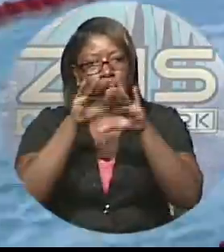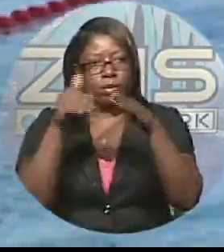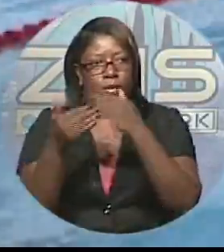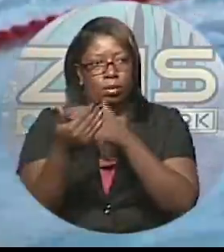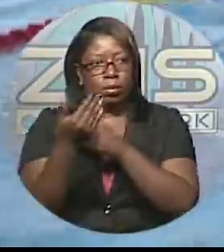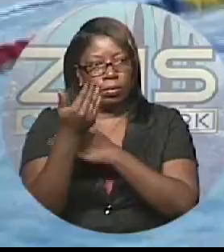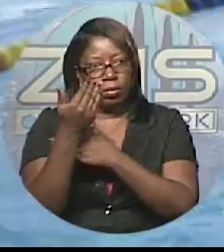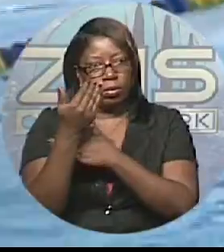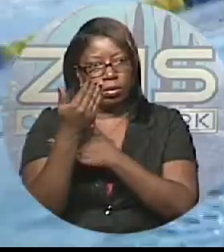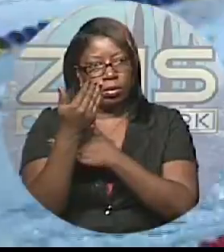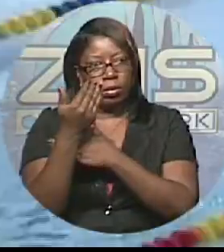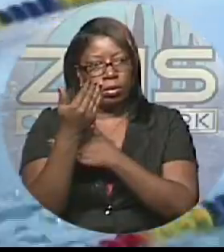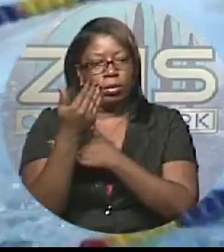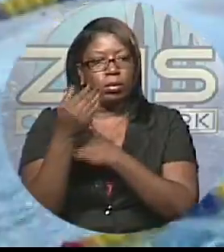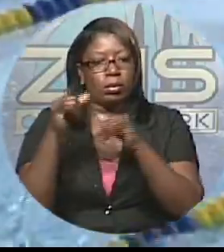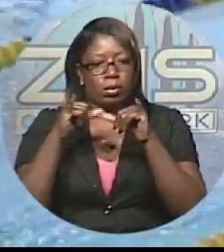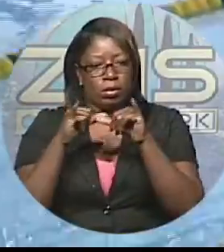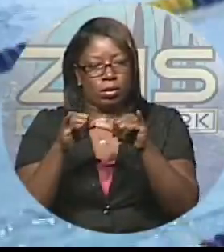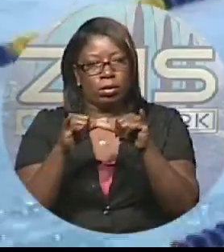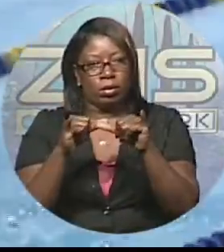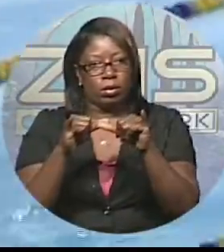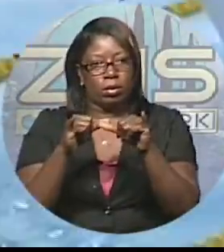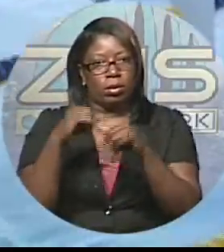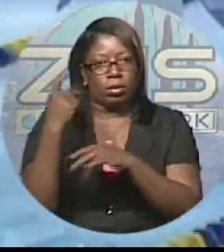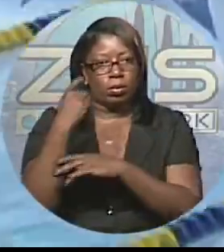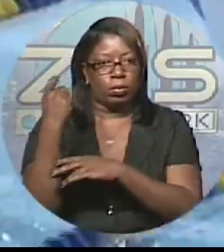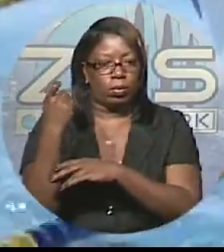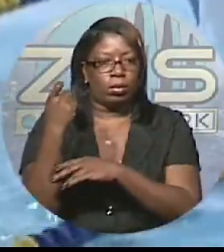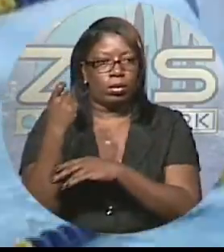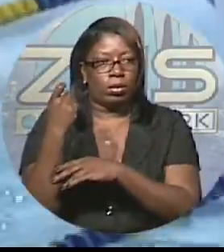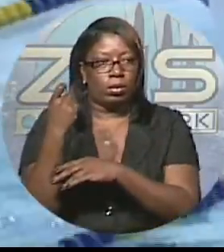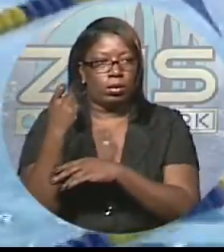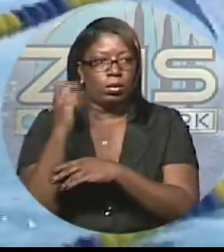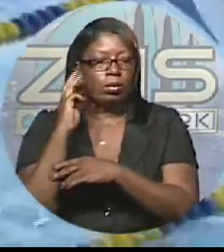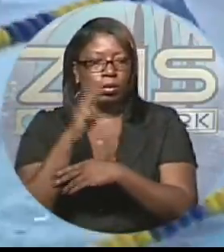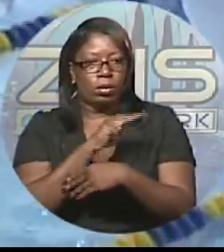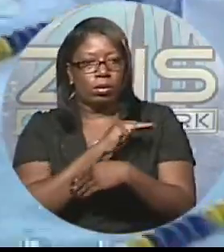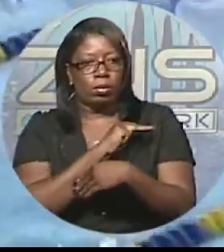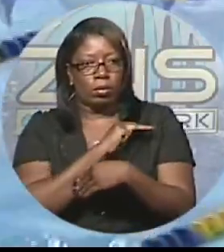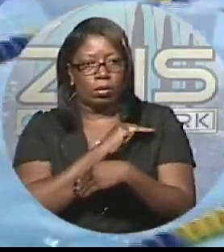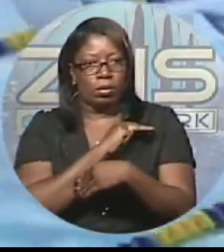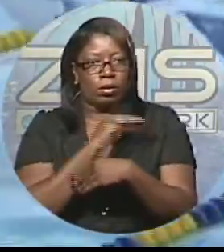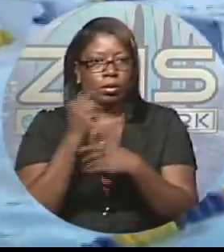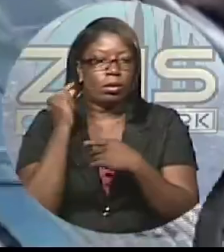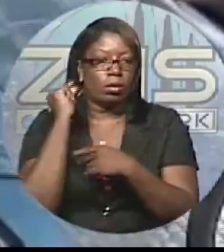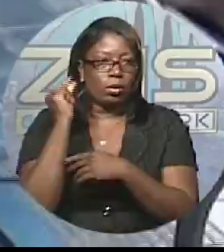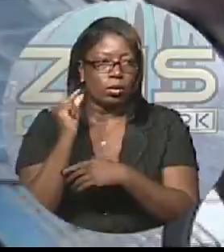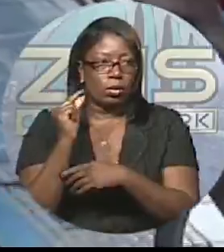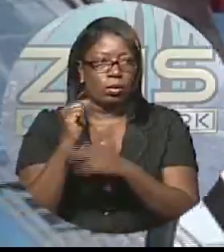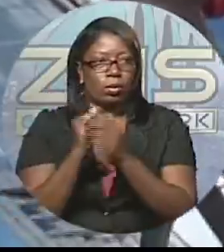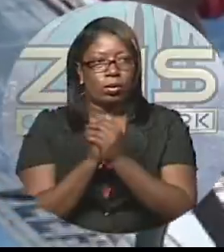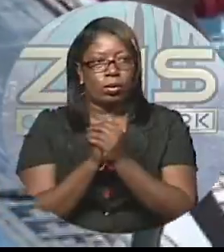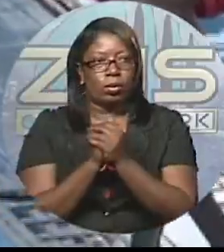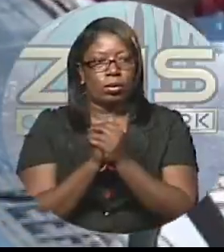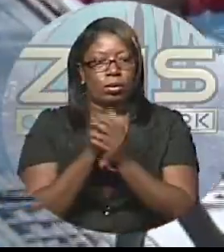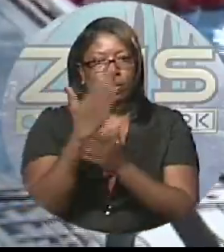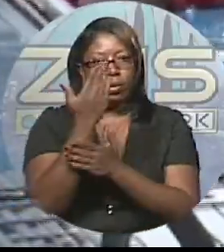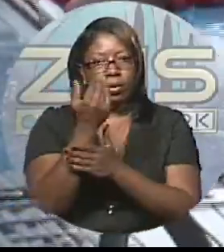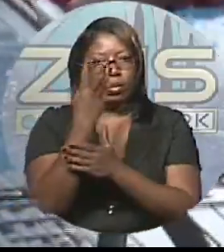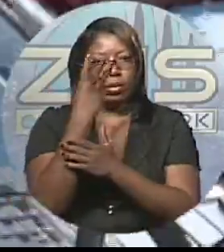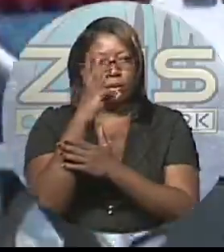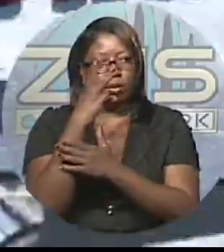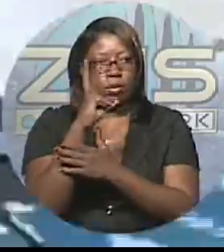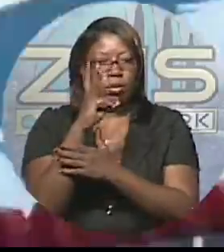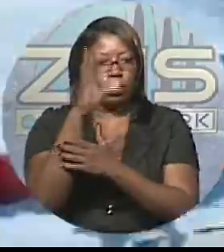off a little rusty. She still wins a gold. Her time, 1 minute, 15.37 seconds. In the 15 to 17 boys,